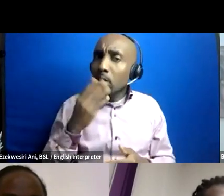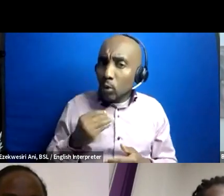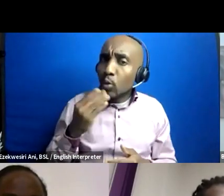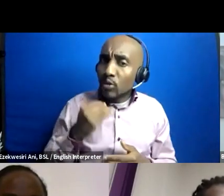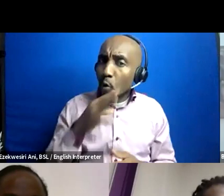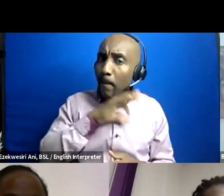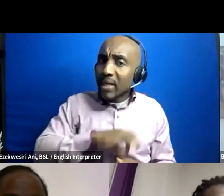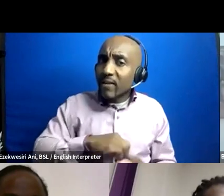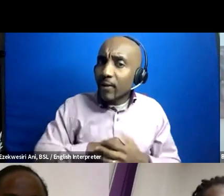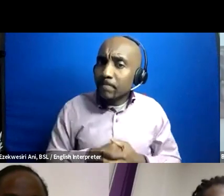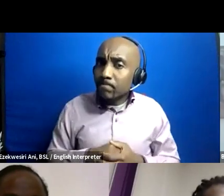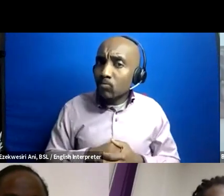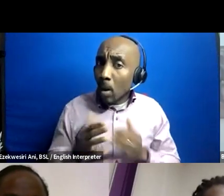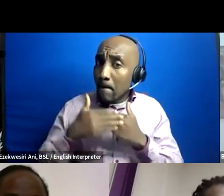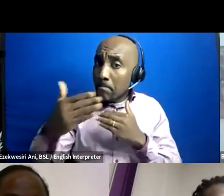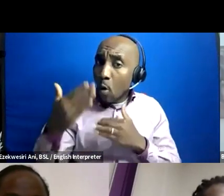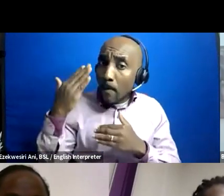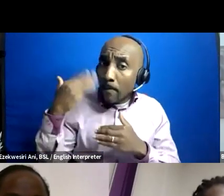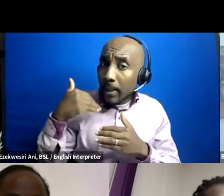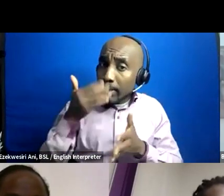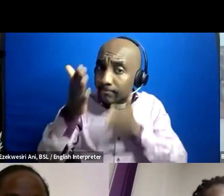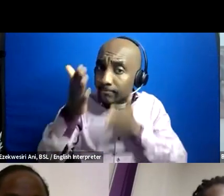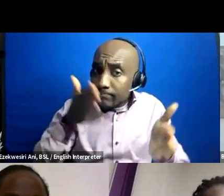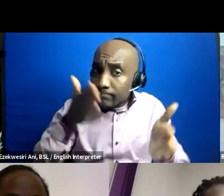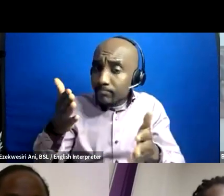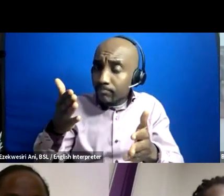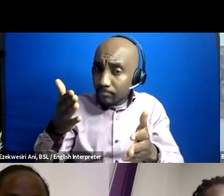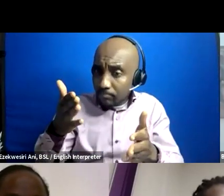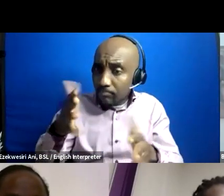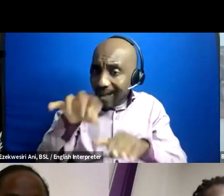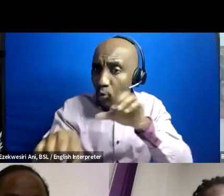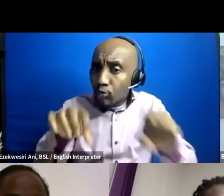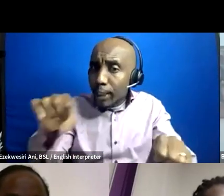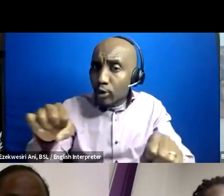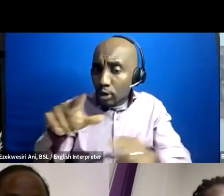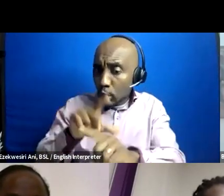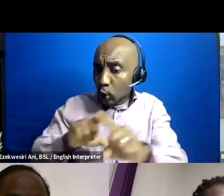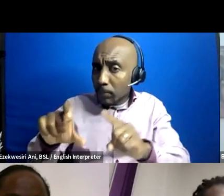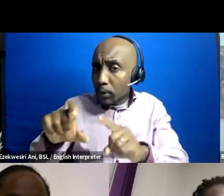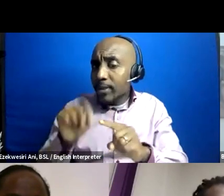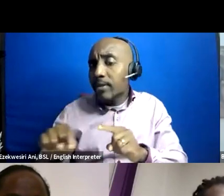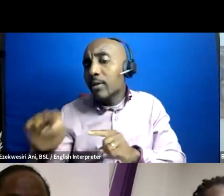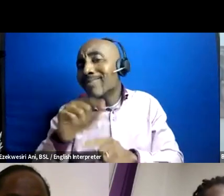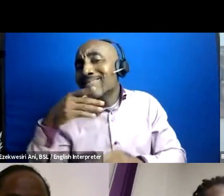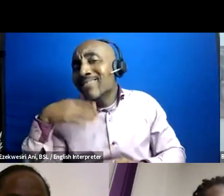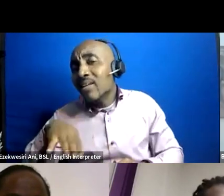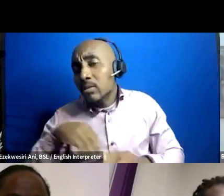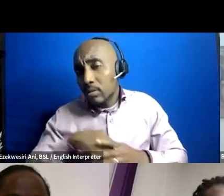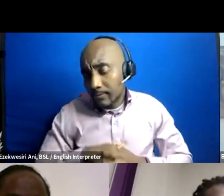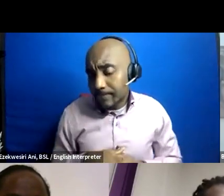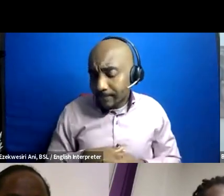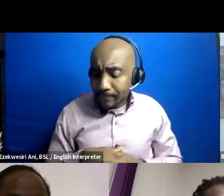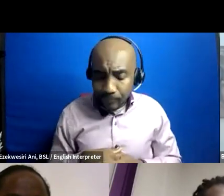maybe if there's more Black outreach to in some of these communities, just to